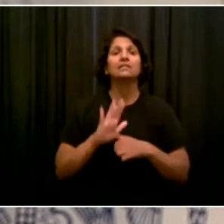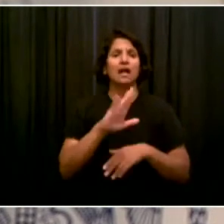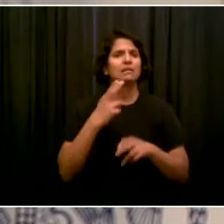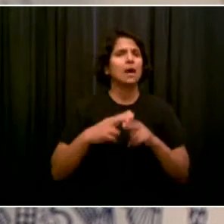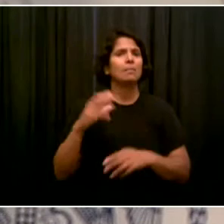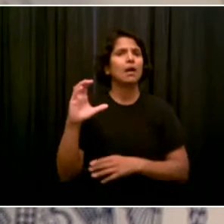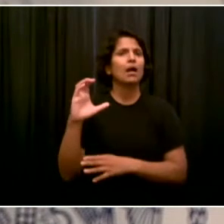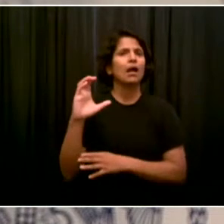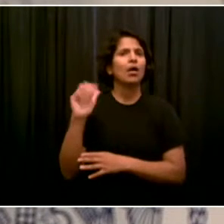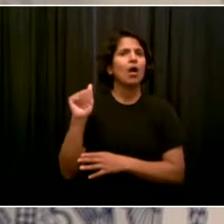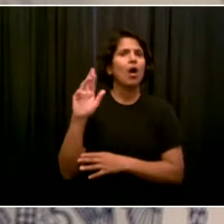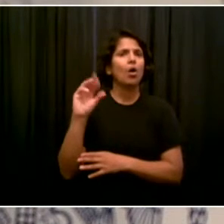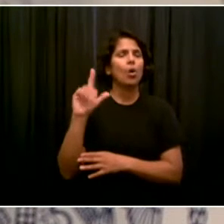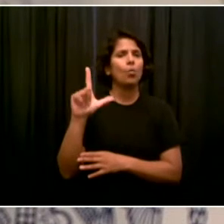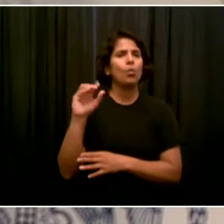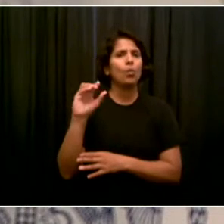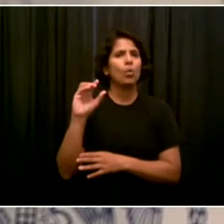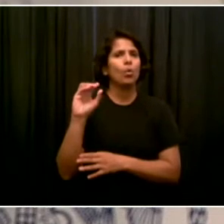Buongiorno.